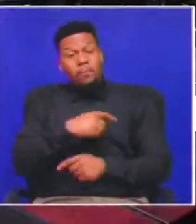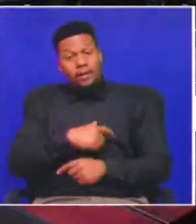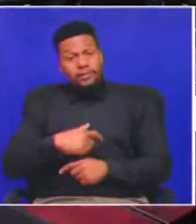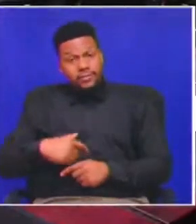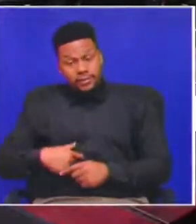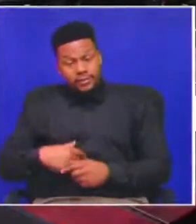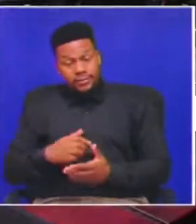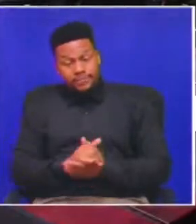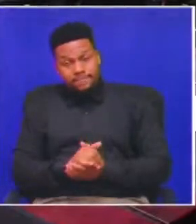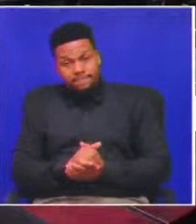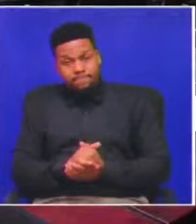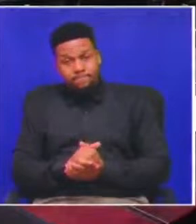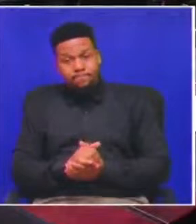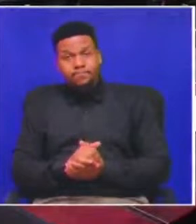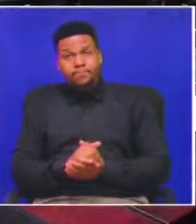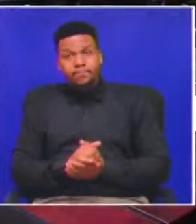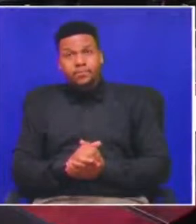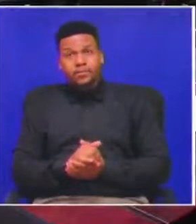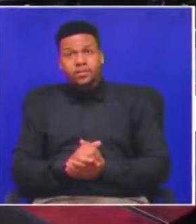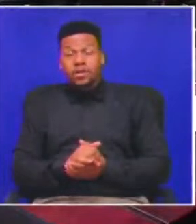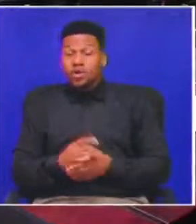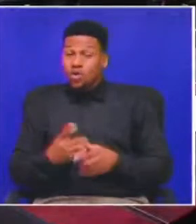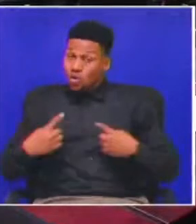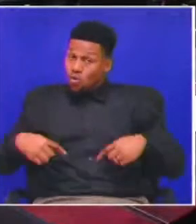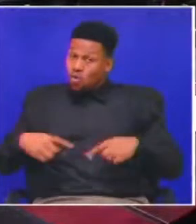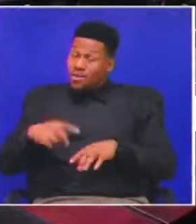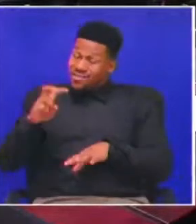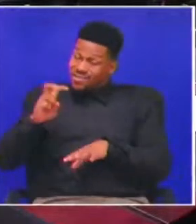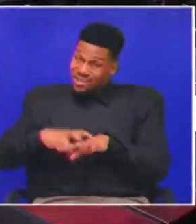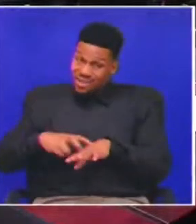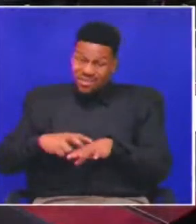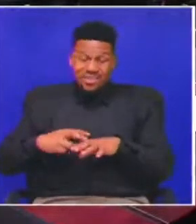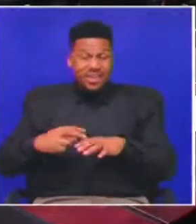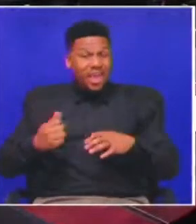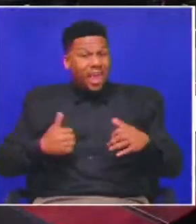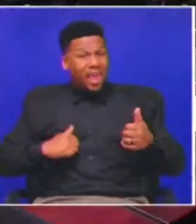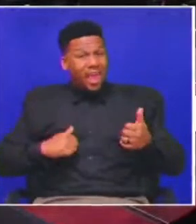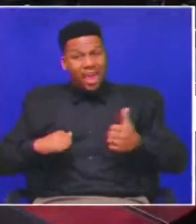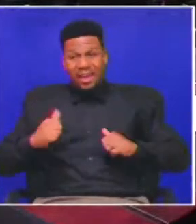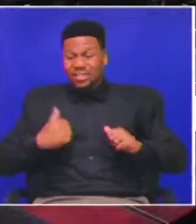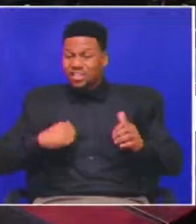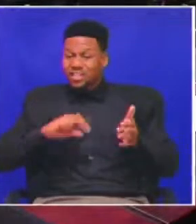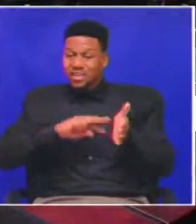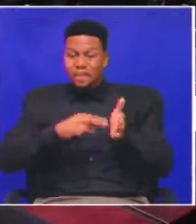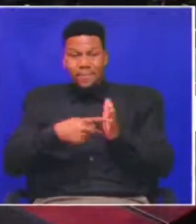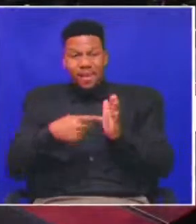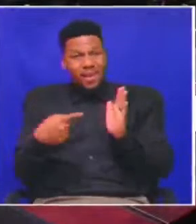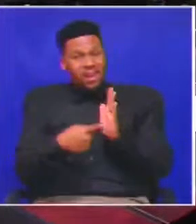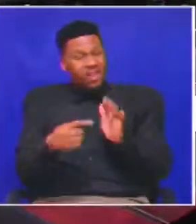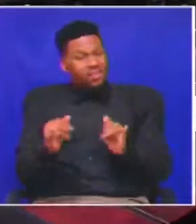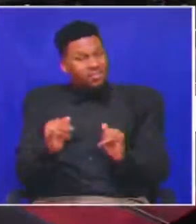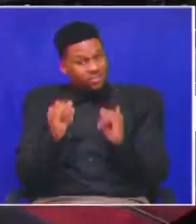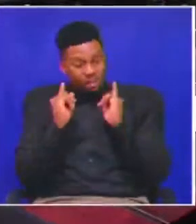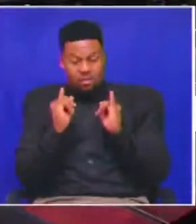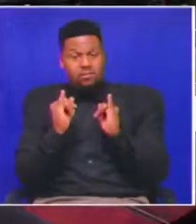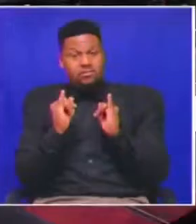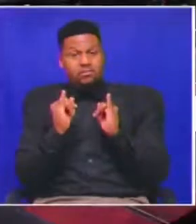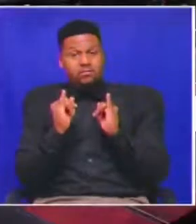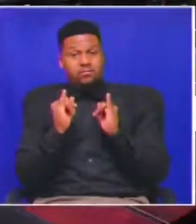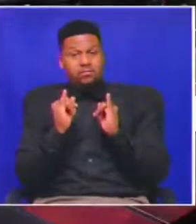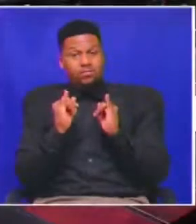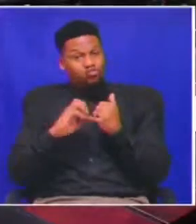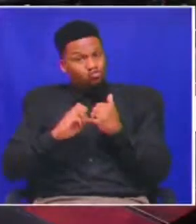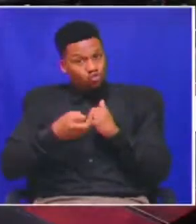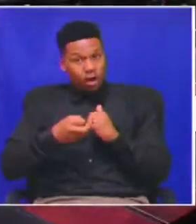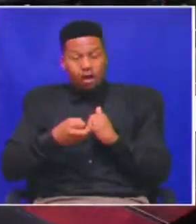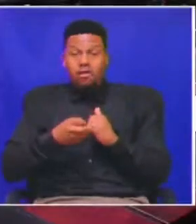we need a serious action plan, a proactive, effective plan to curb crime. Based